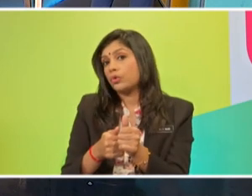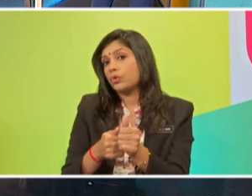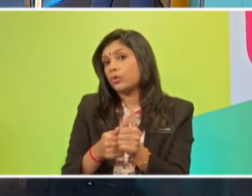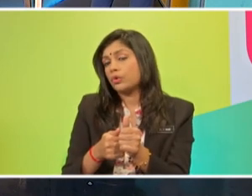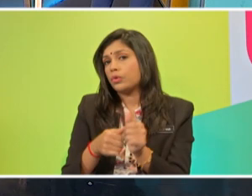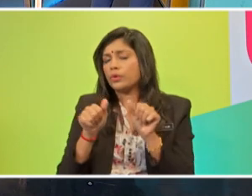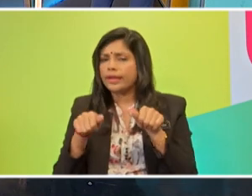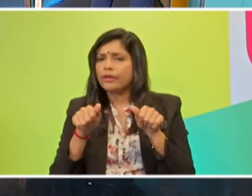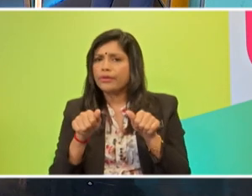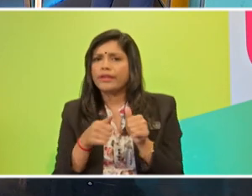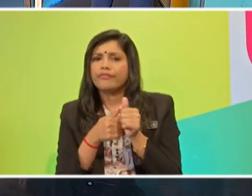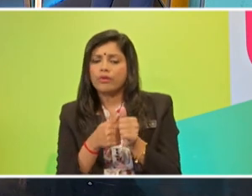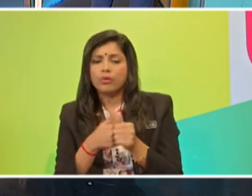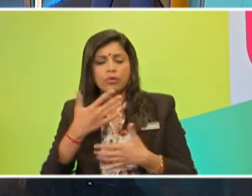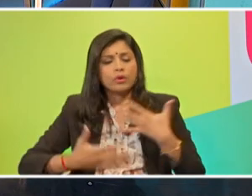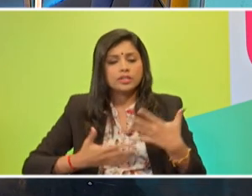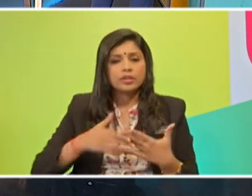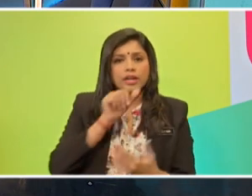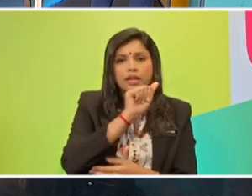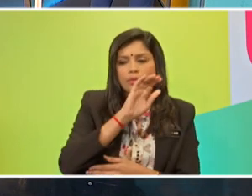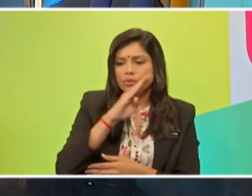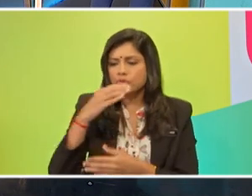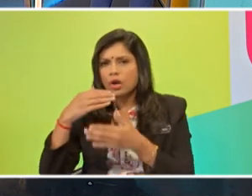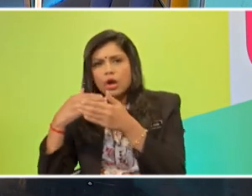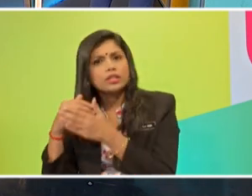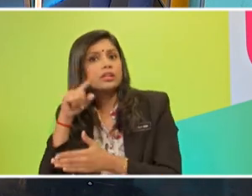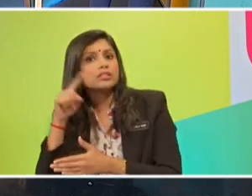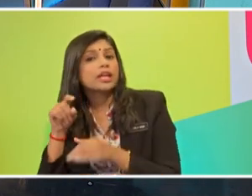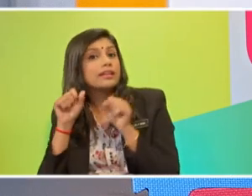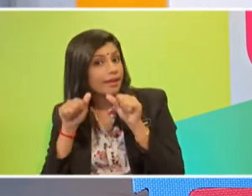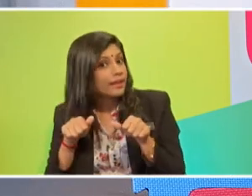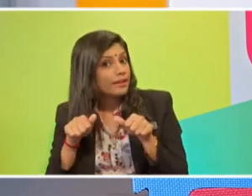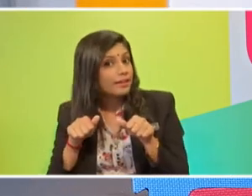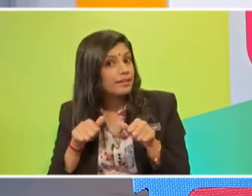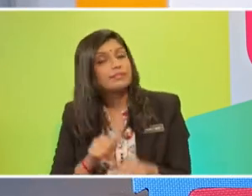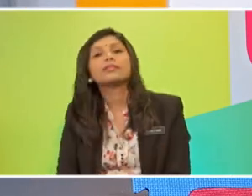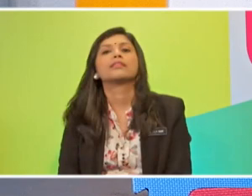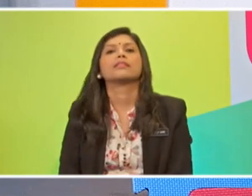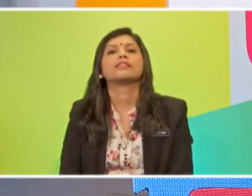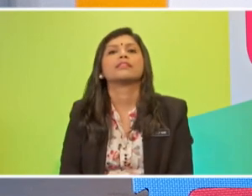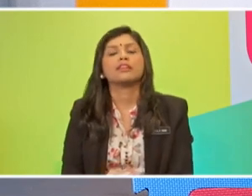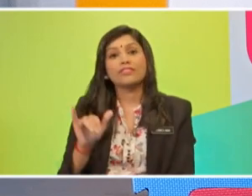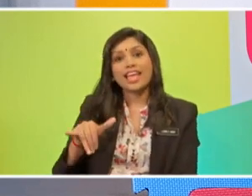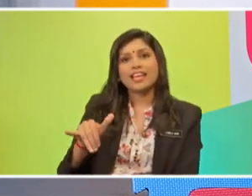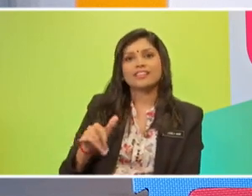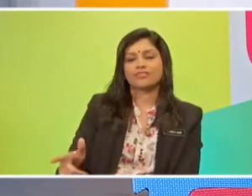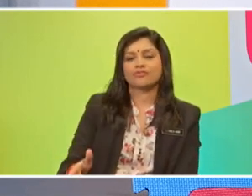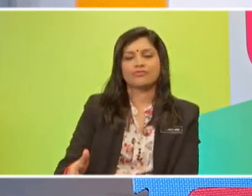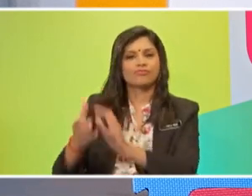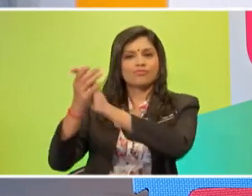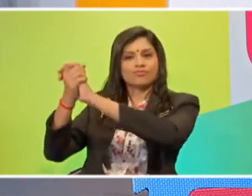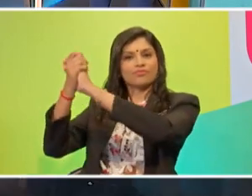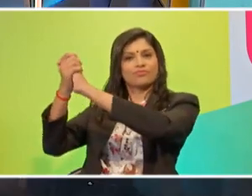you able to say the letters of the alphabet in capital letters? If yes, give yourself a big